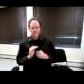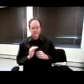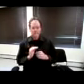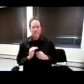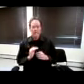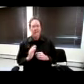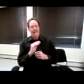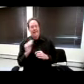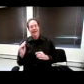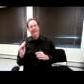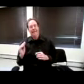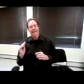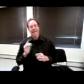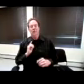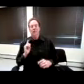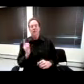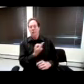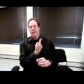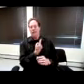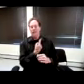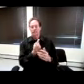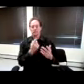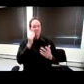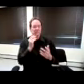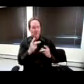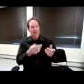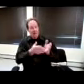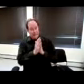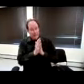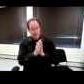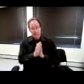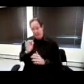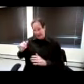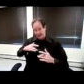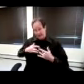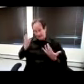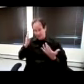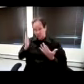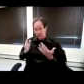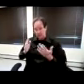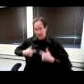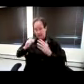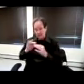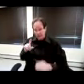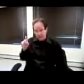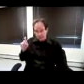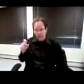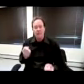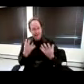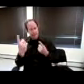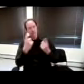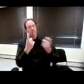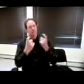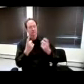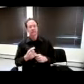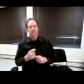And we have had people ask, you know, is this event going to be live captions? And our feeling is,